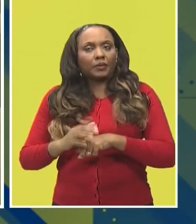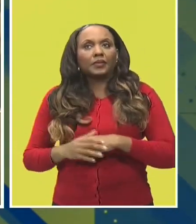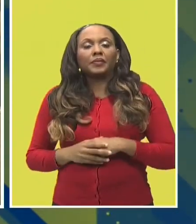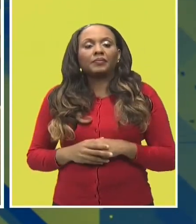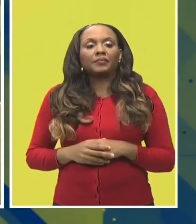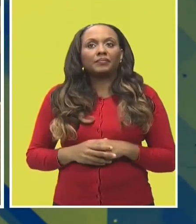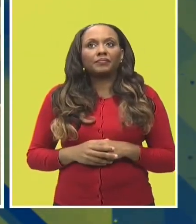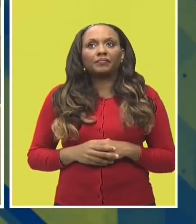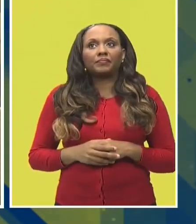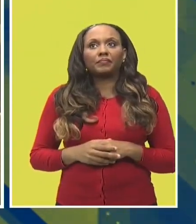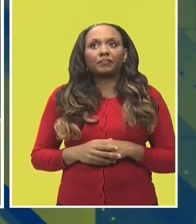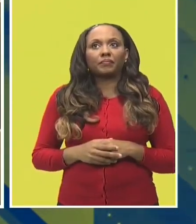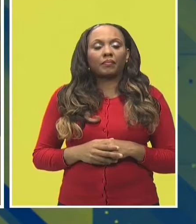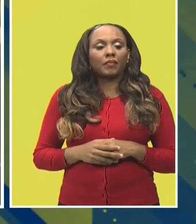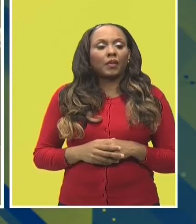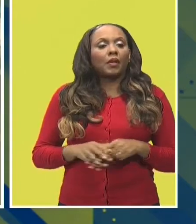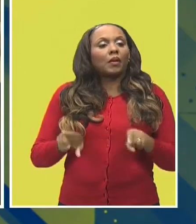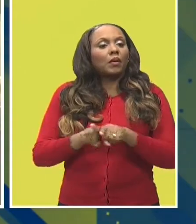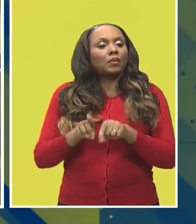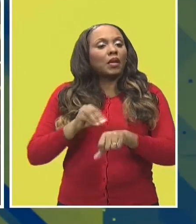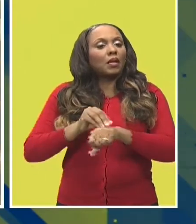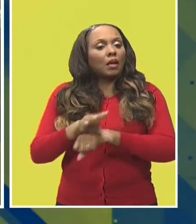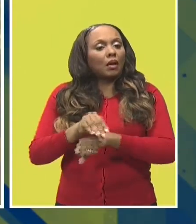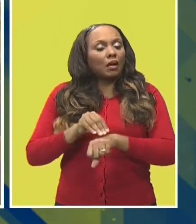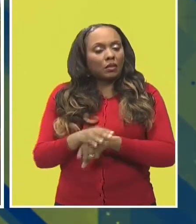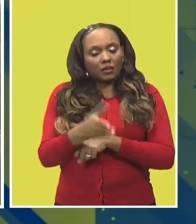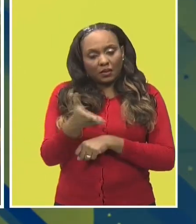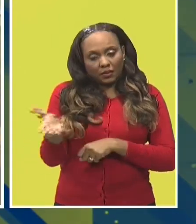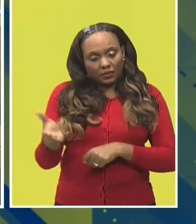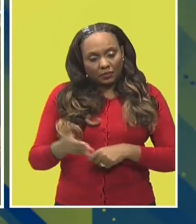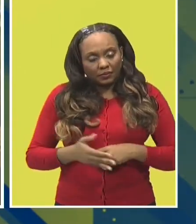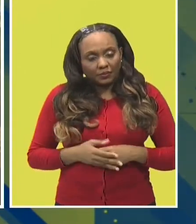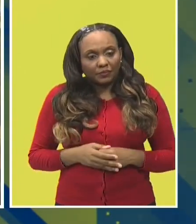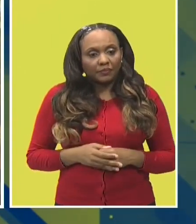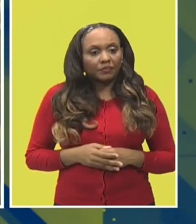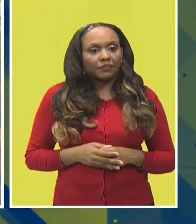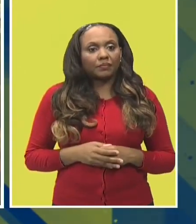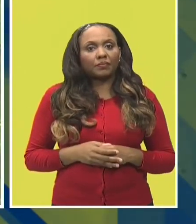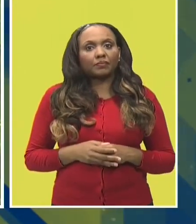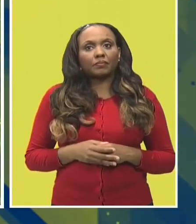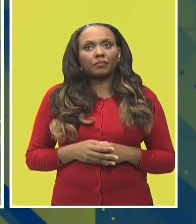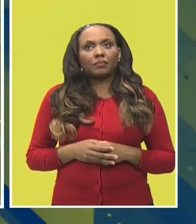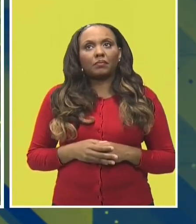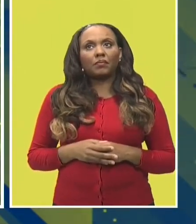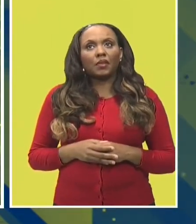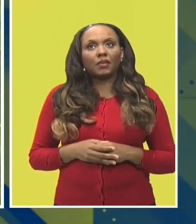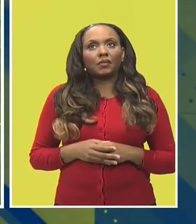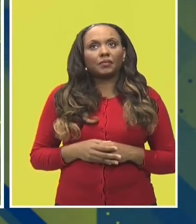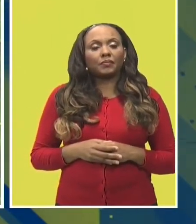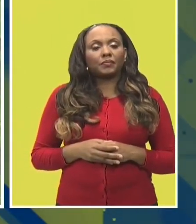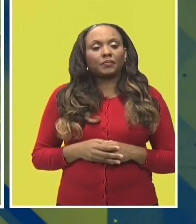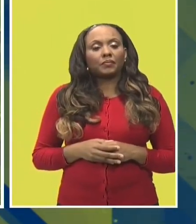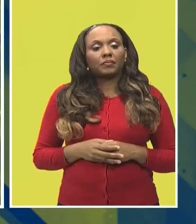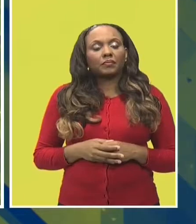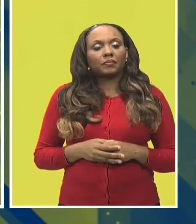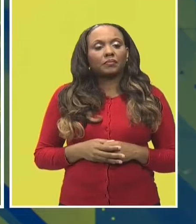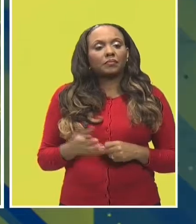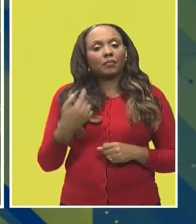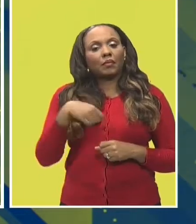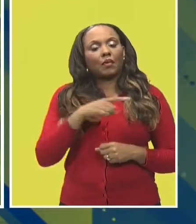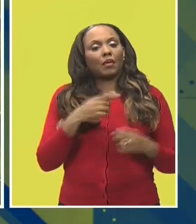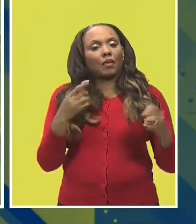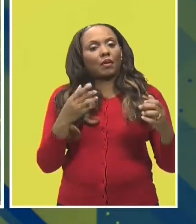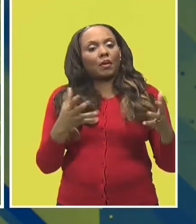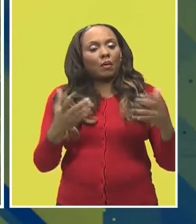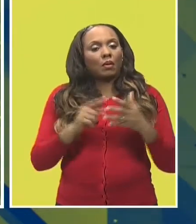That session also included counseling for the affected students. We can start the reintegration of students from